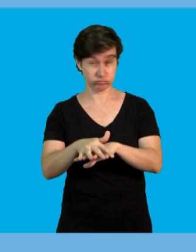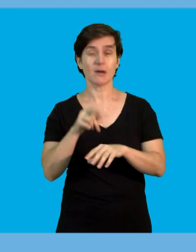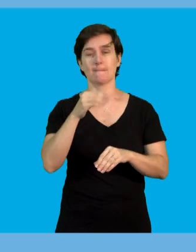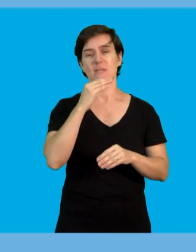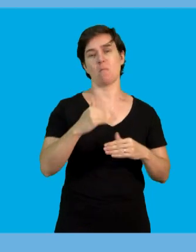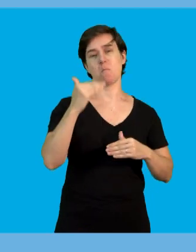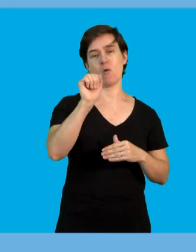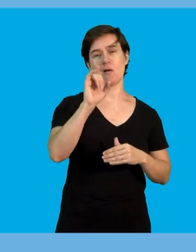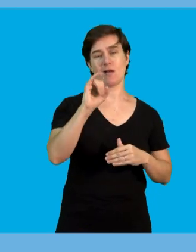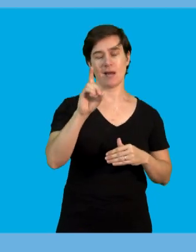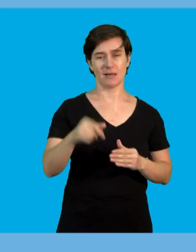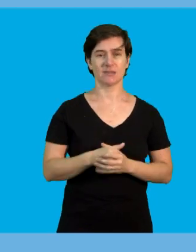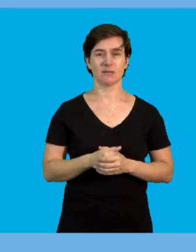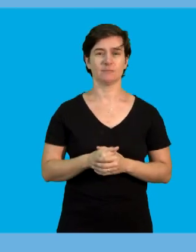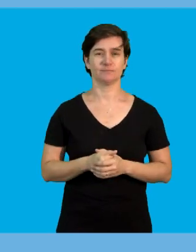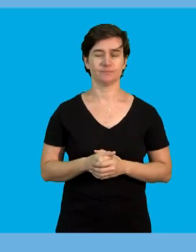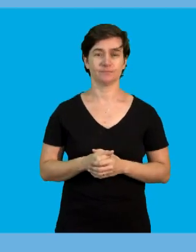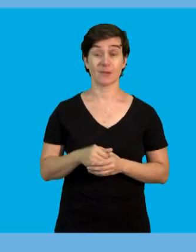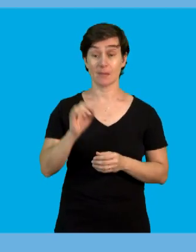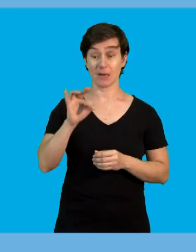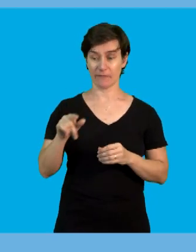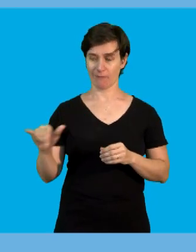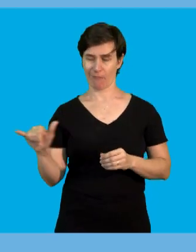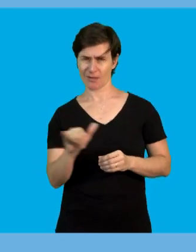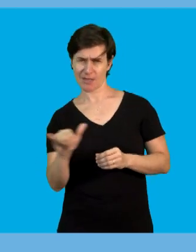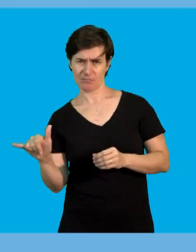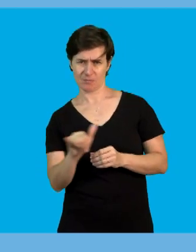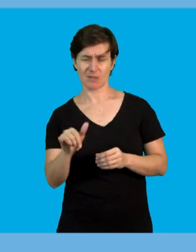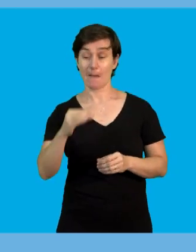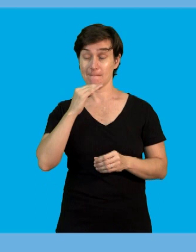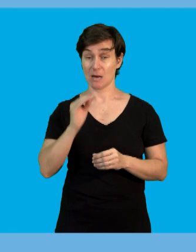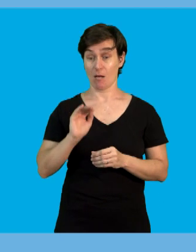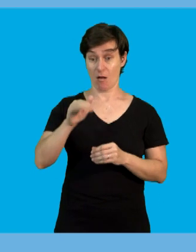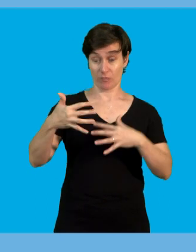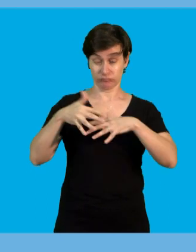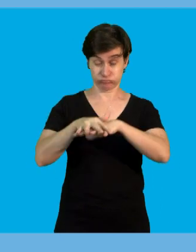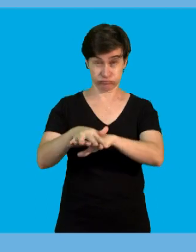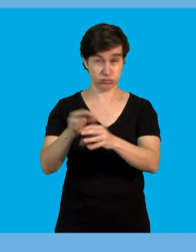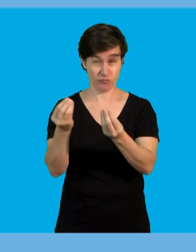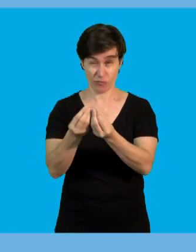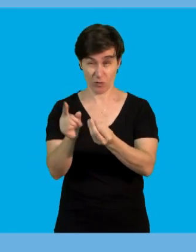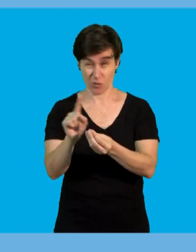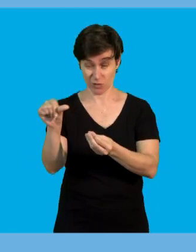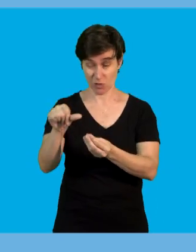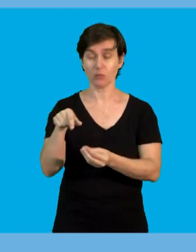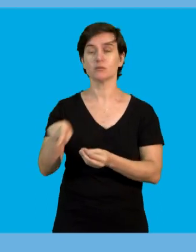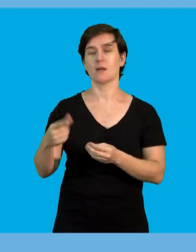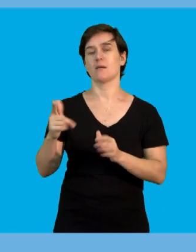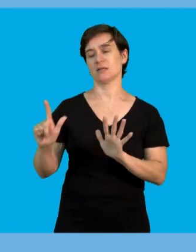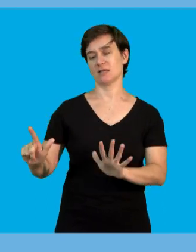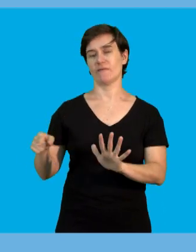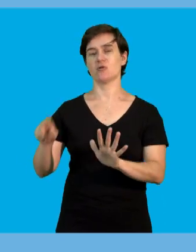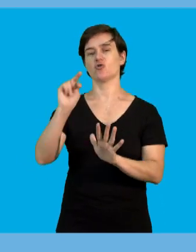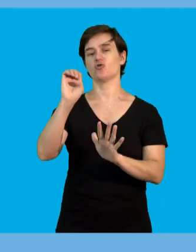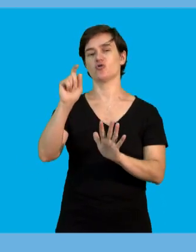each other, both of them being either strong or weak, then the product is going to be a neutral substance, hence the neutralization reaction.